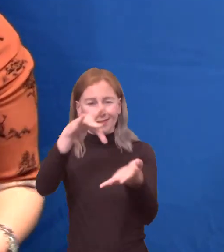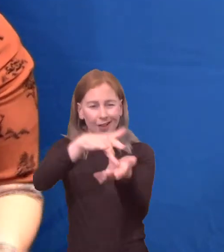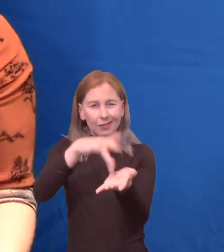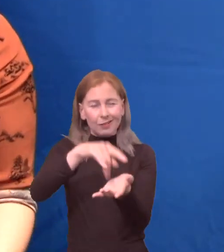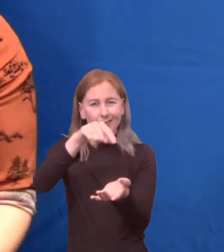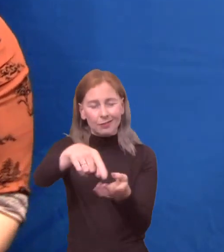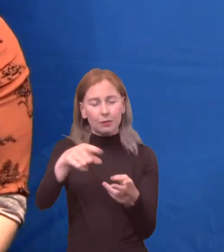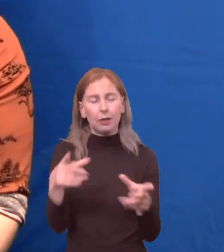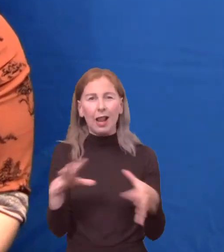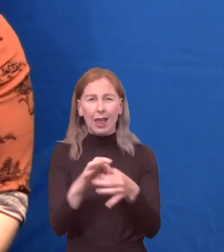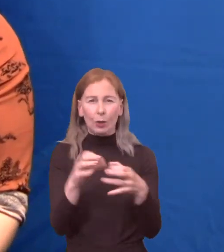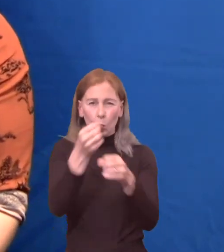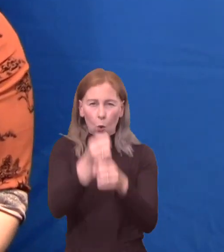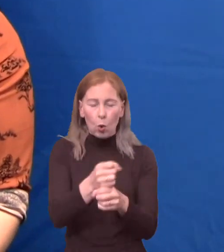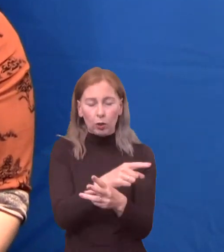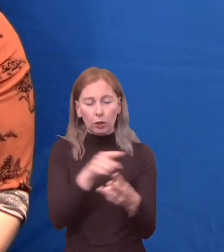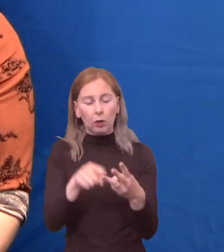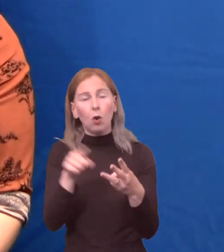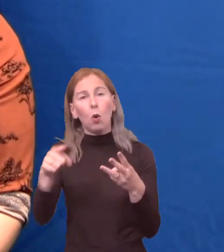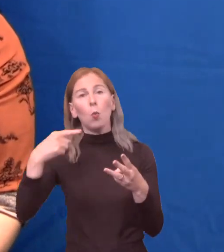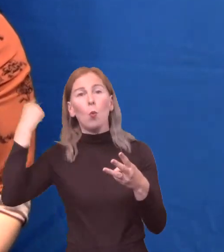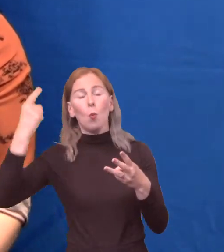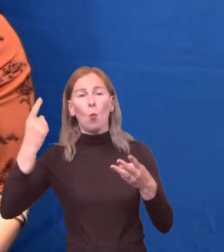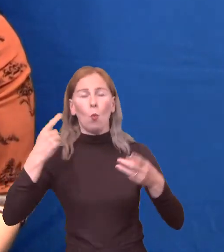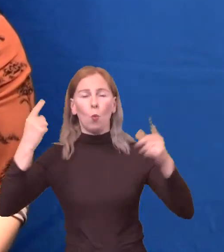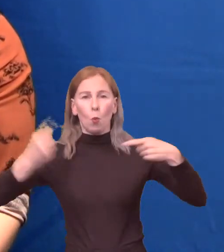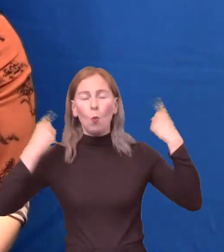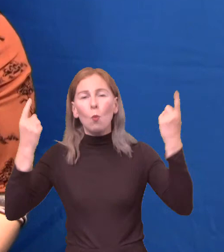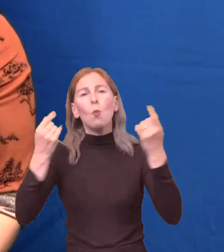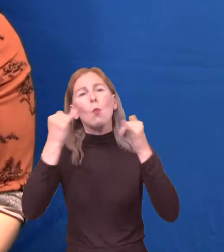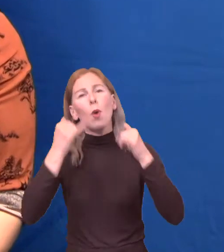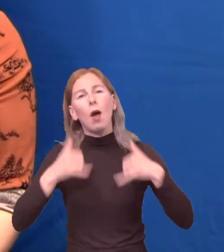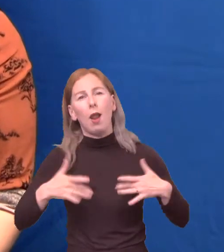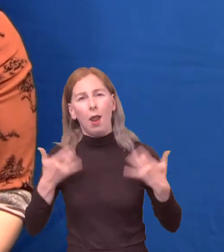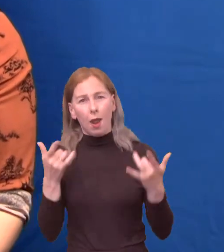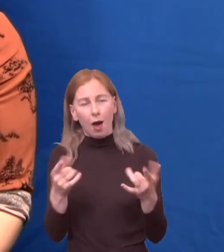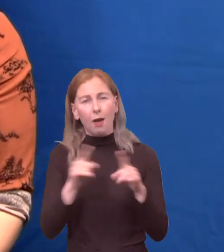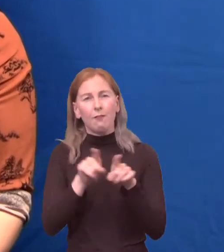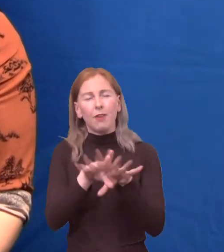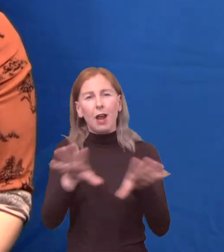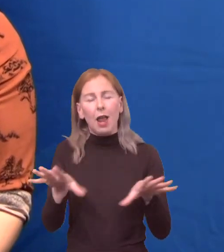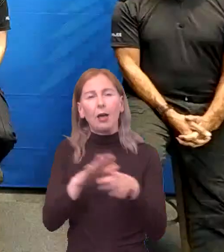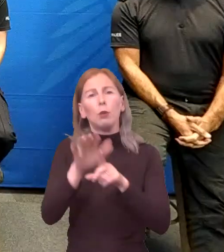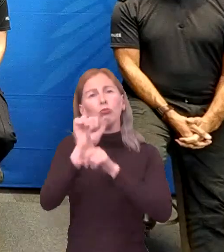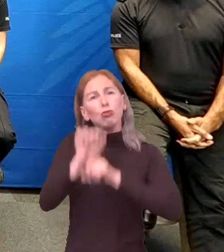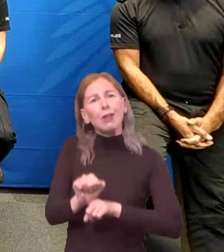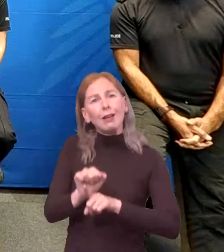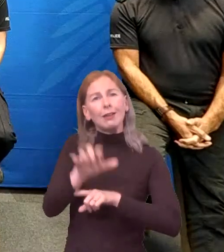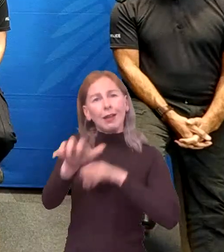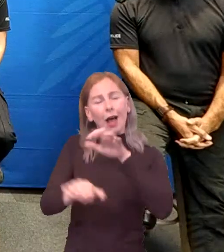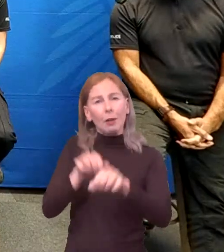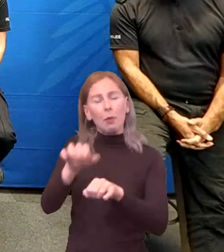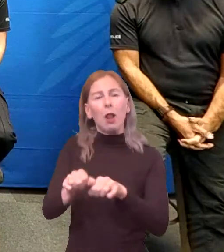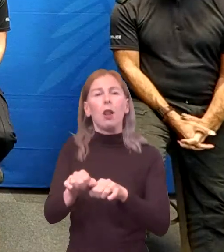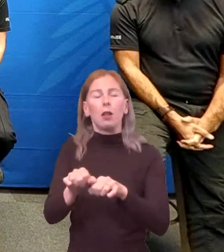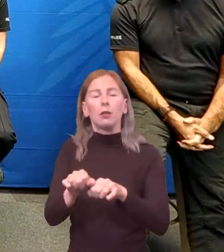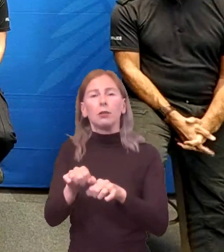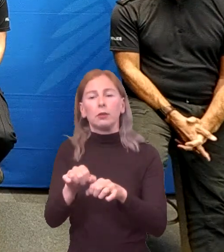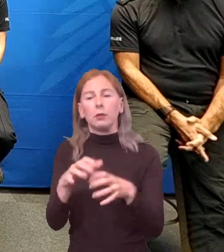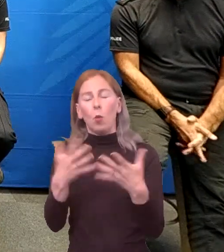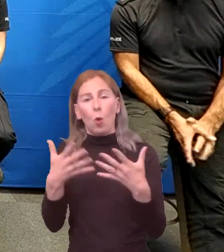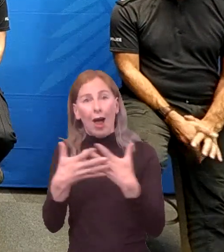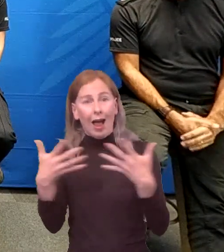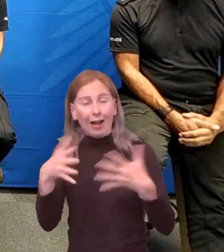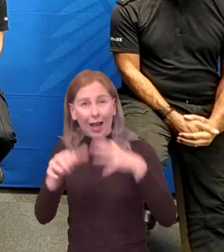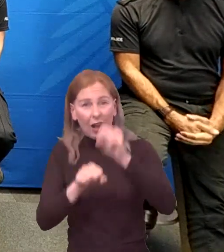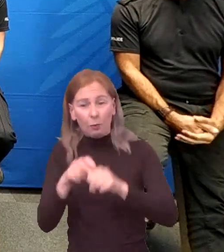so relating to hare coursing and poaching; offences relating to protected species; and maybe heritage crime, which is a little more unusual, but we